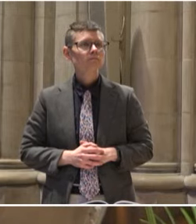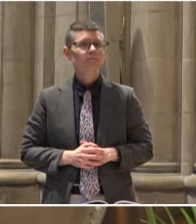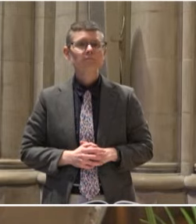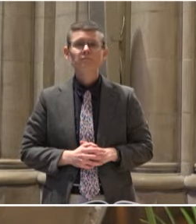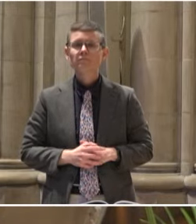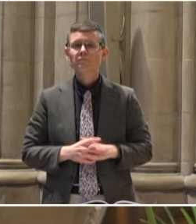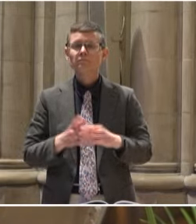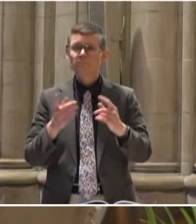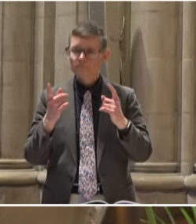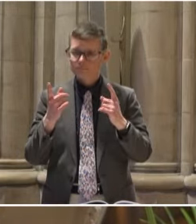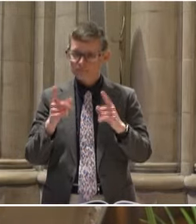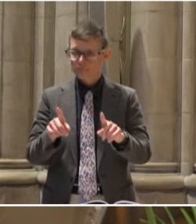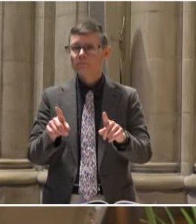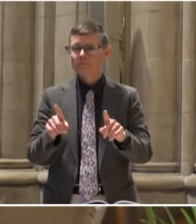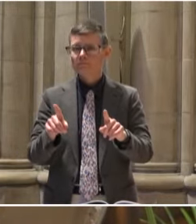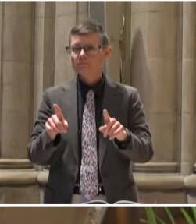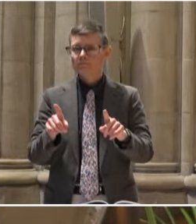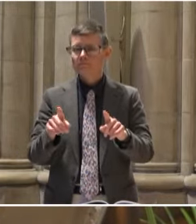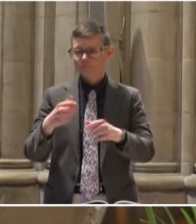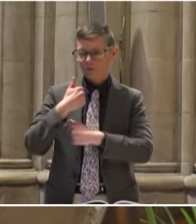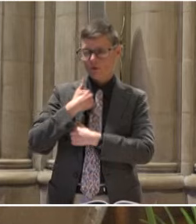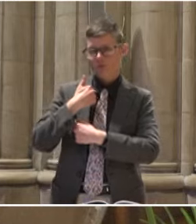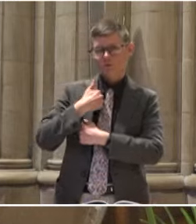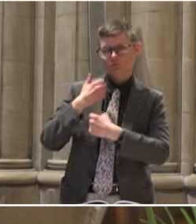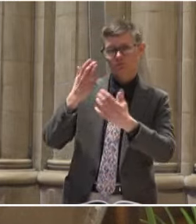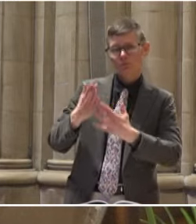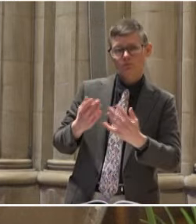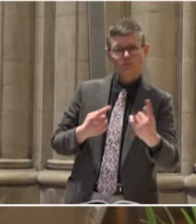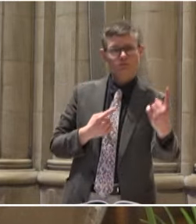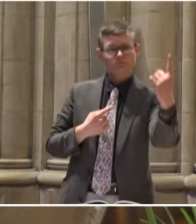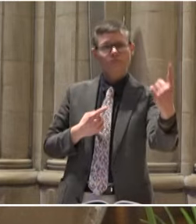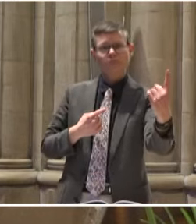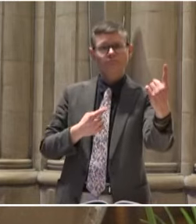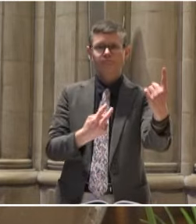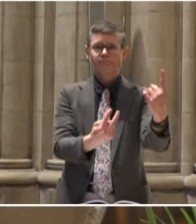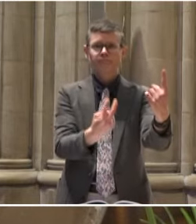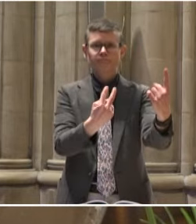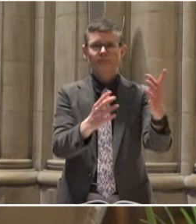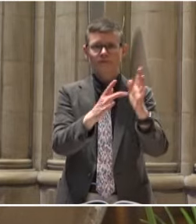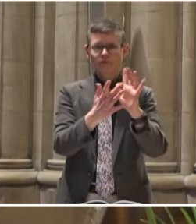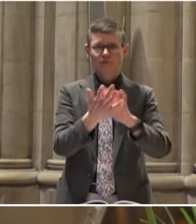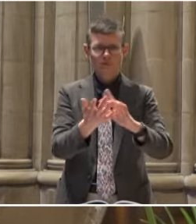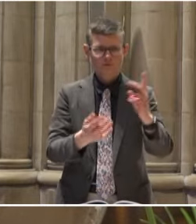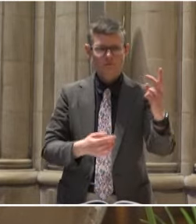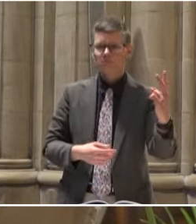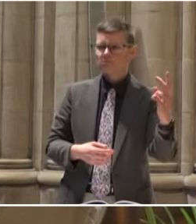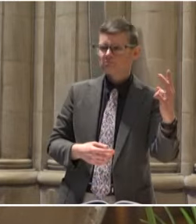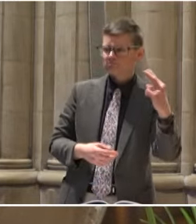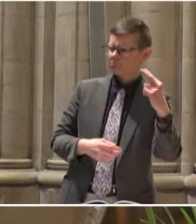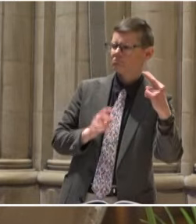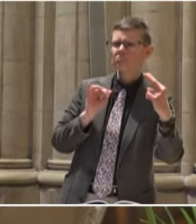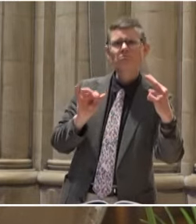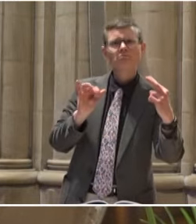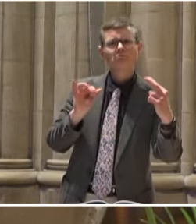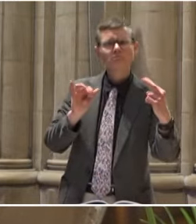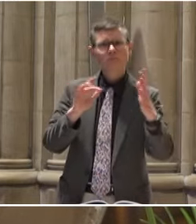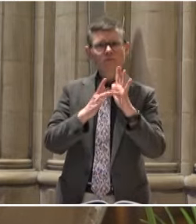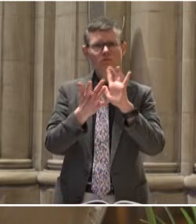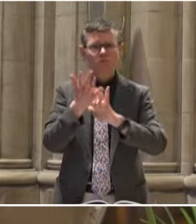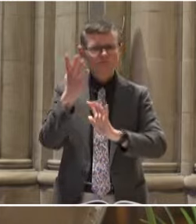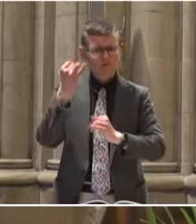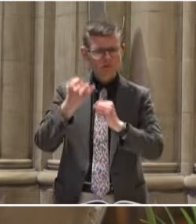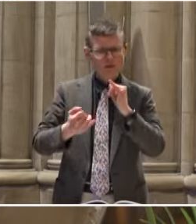Now, when the centurion who stood facing him saw that in this way Jesus breathed